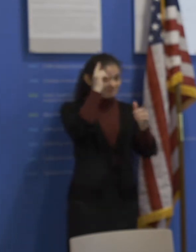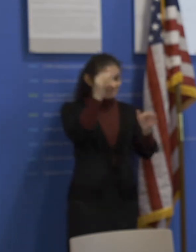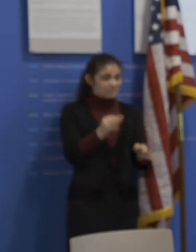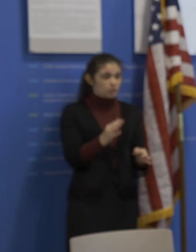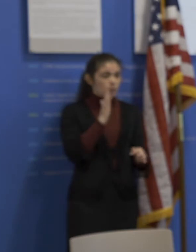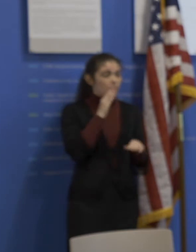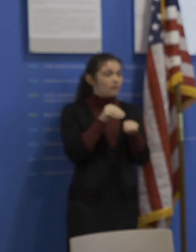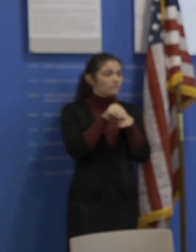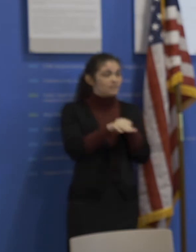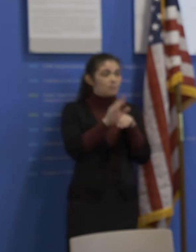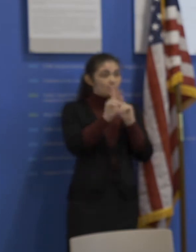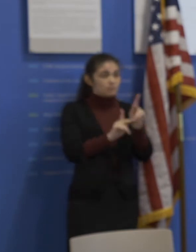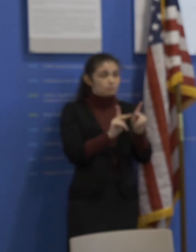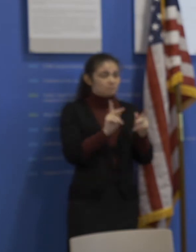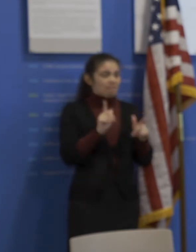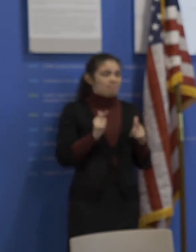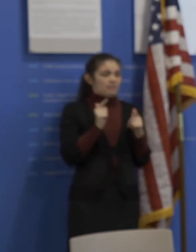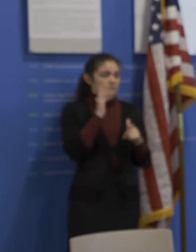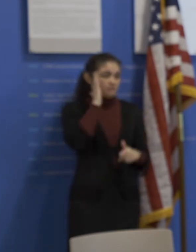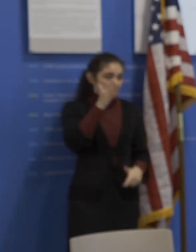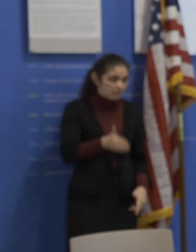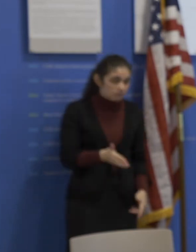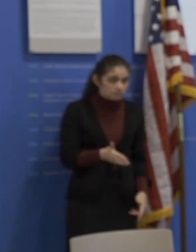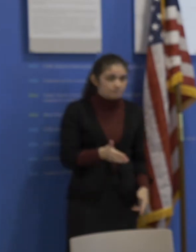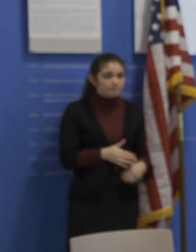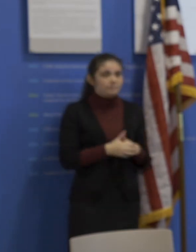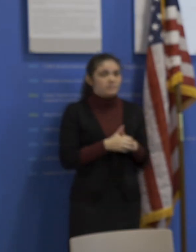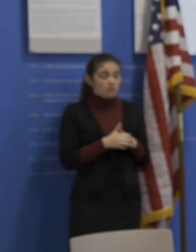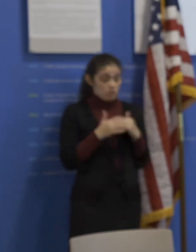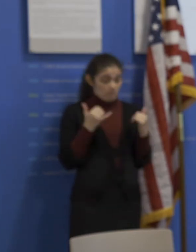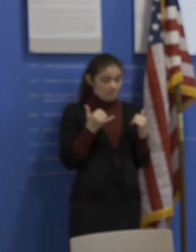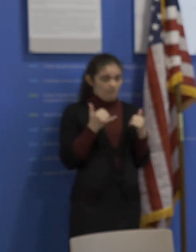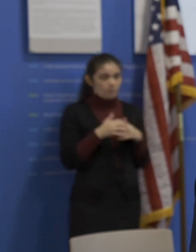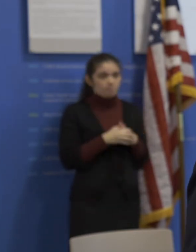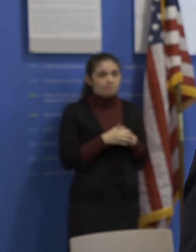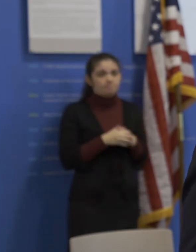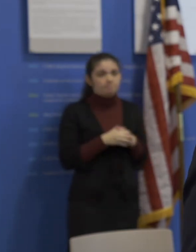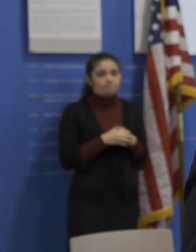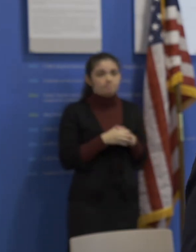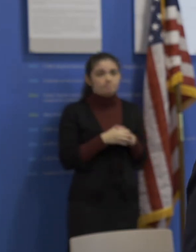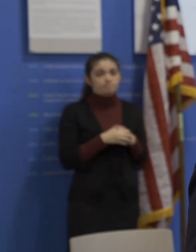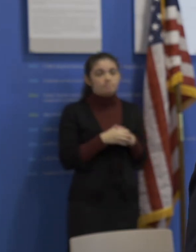decisions that affect people's lives. Right here, right now.